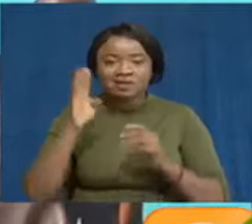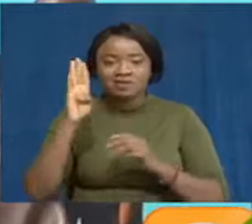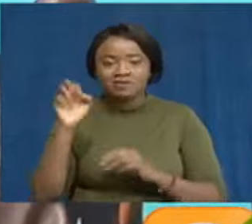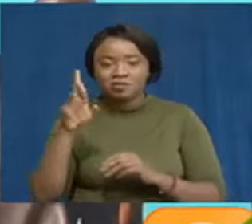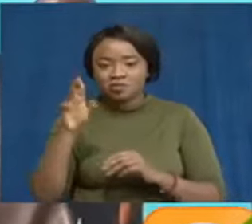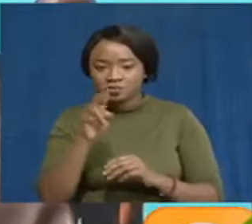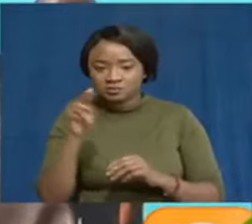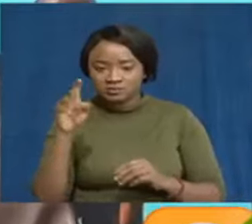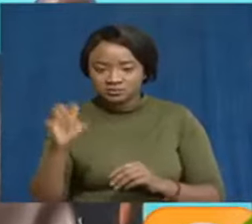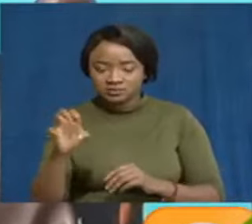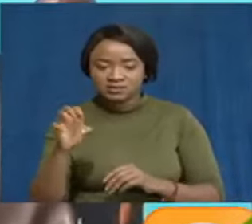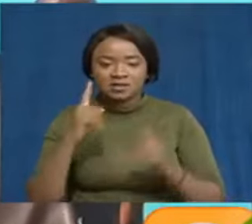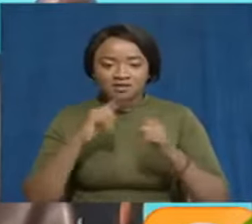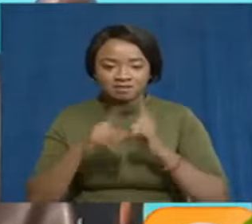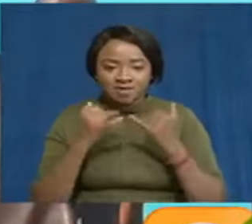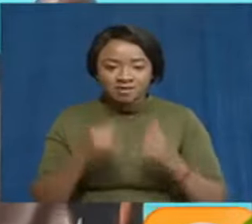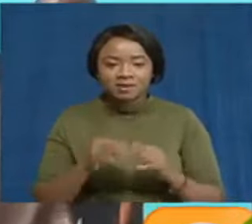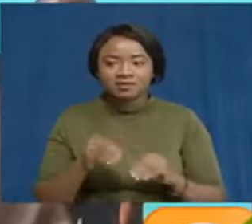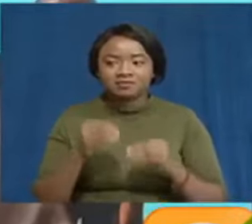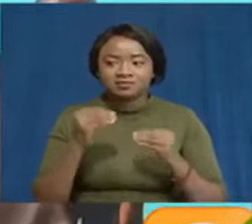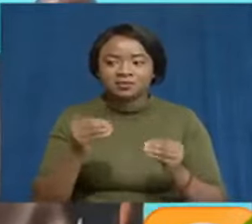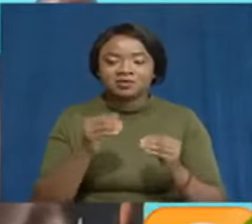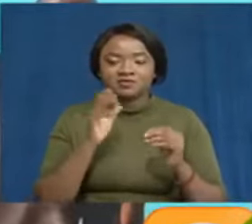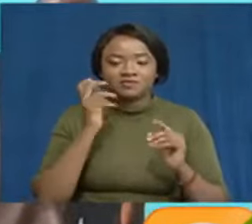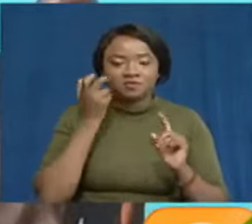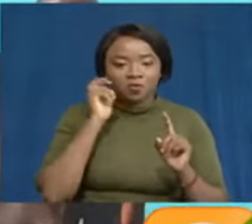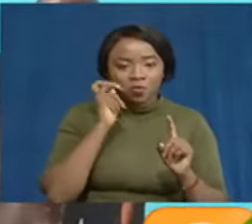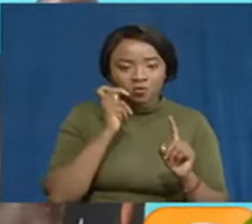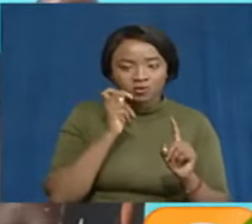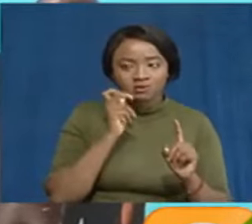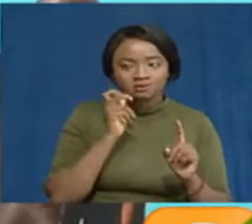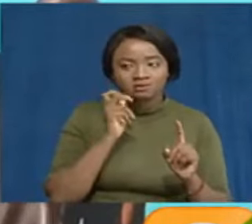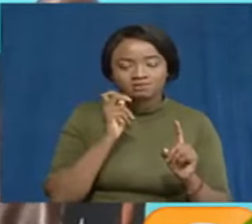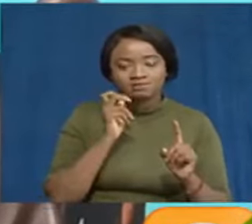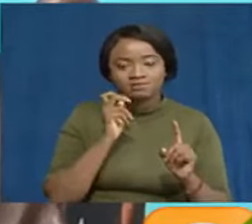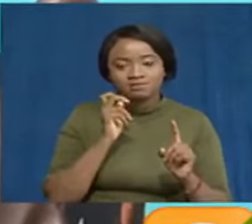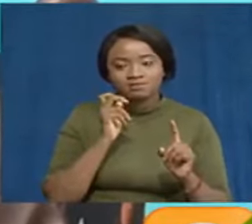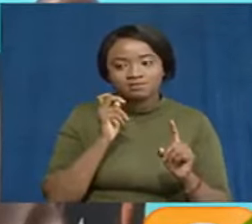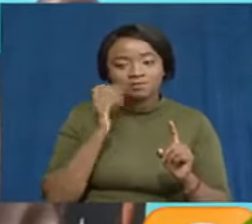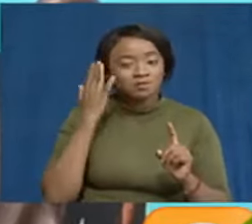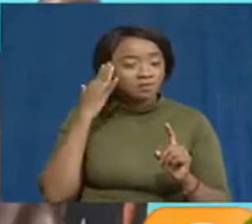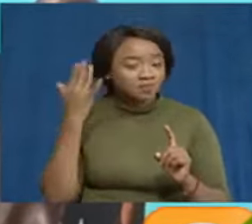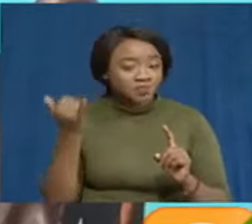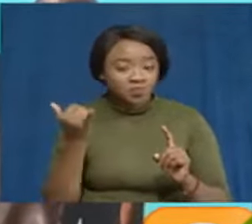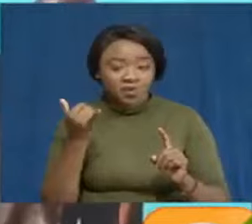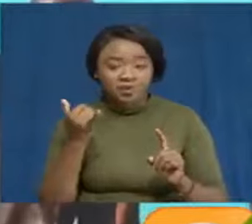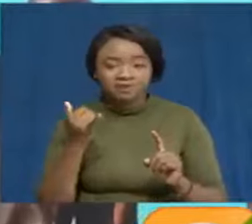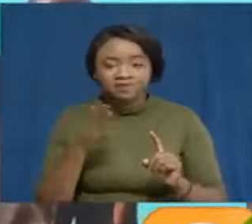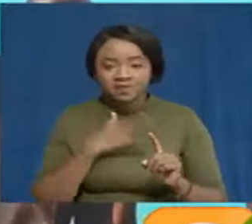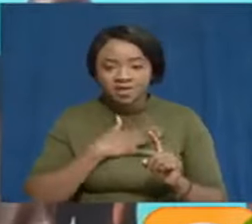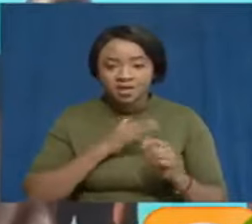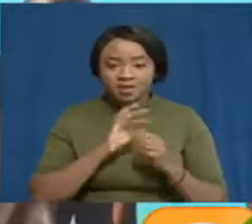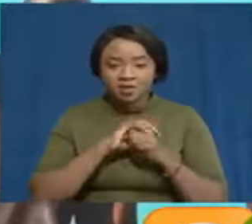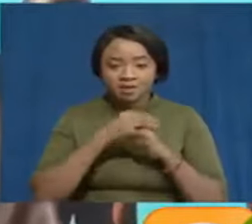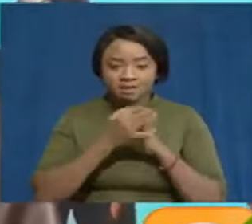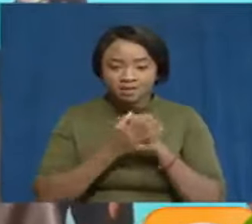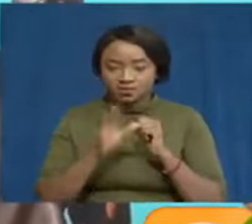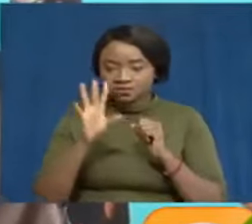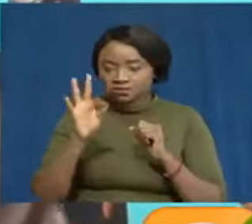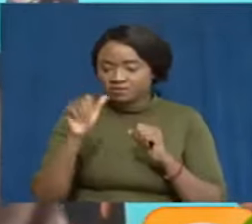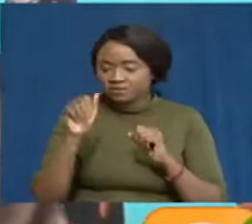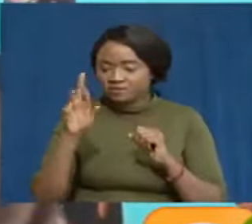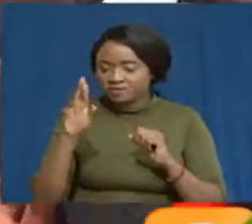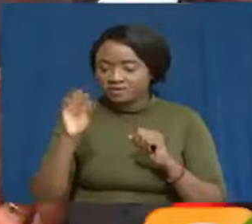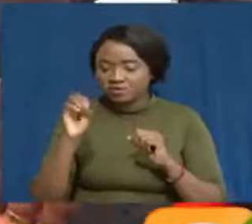was automatically given gold, and because of our patron, Mr.